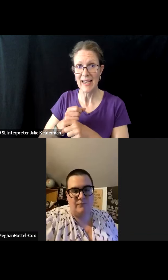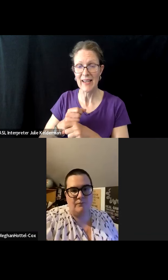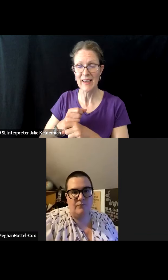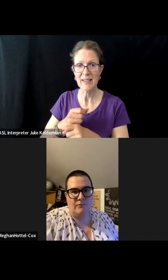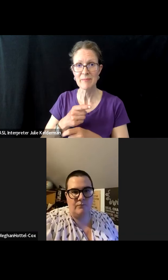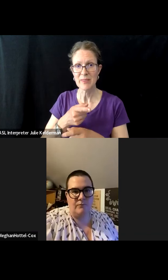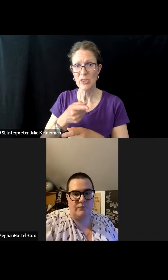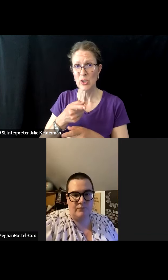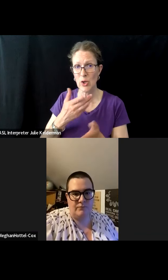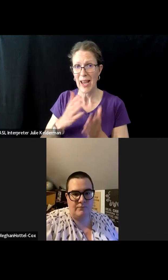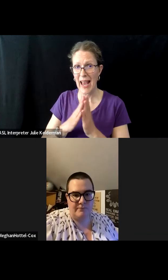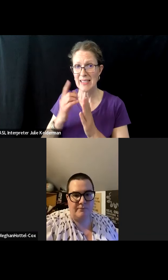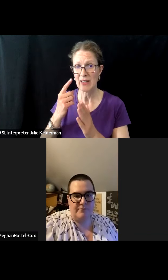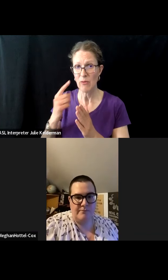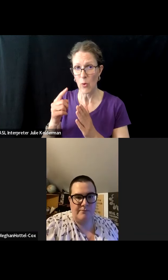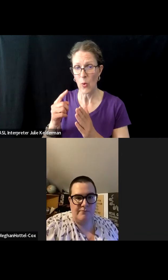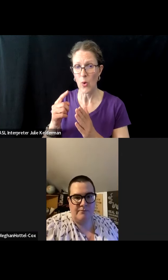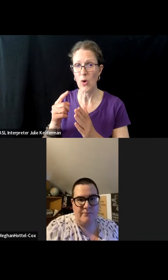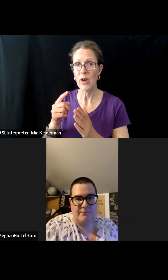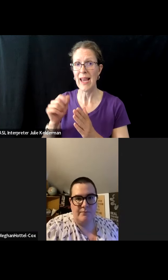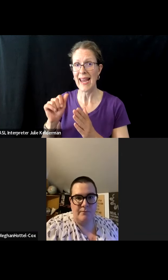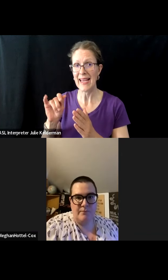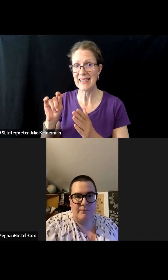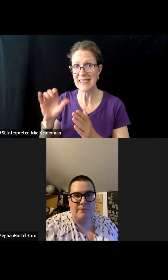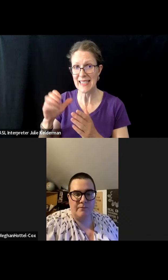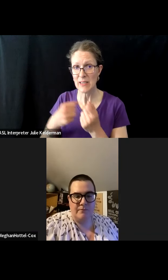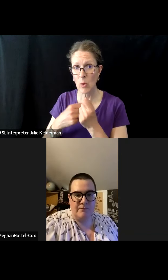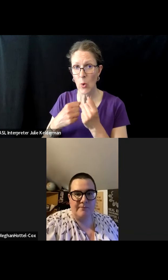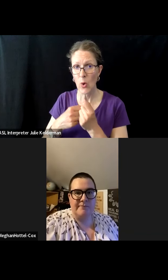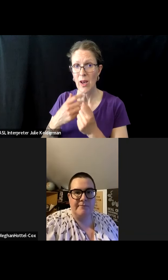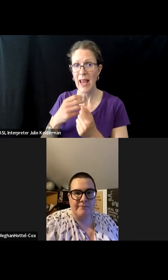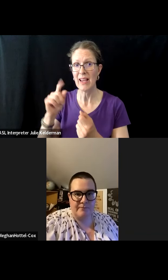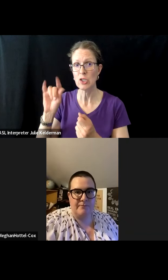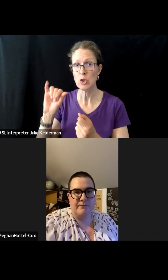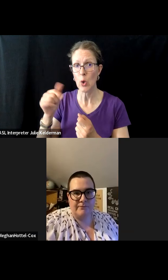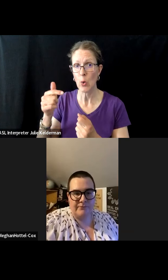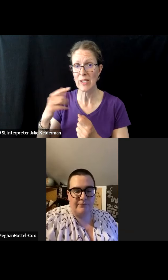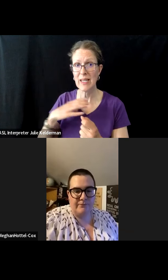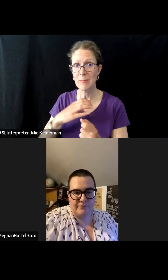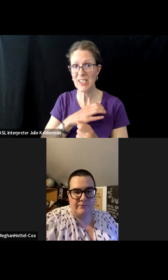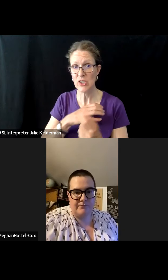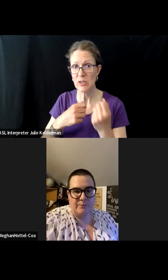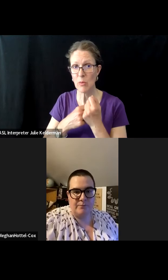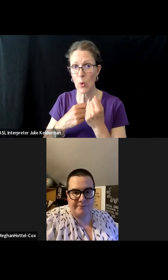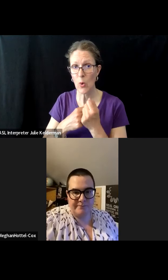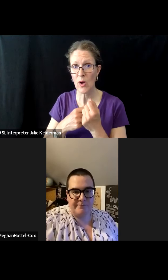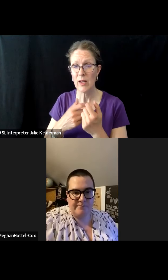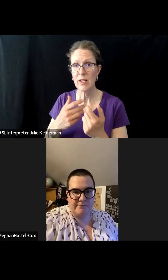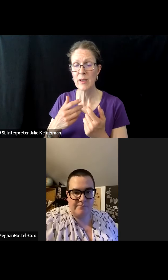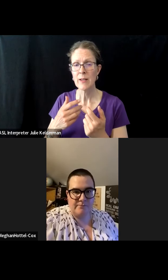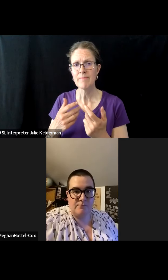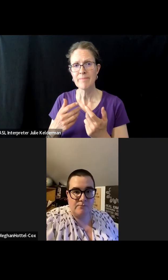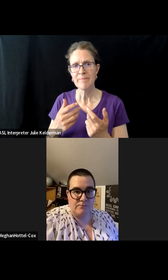asking for the ANC support and the support of the zoning commission and just that kind of, you know, because there is sometimes a negative impact. There